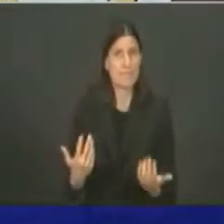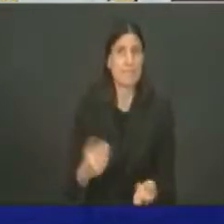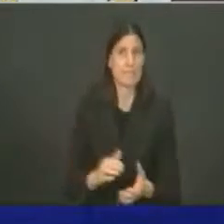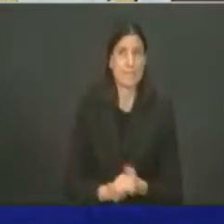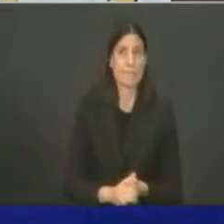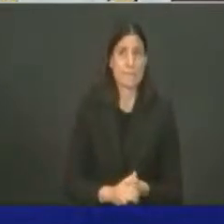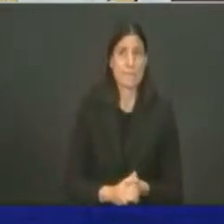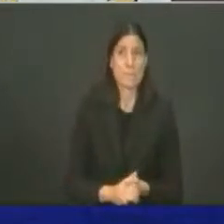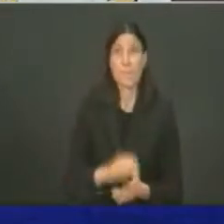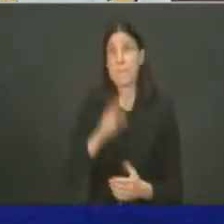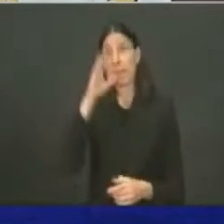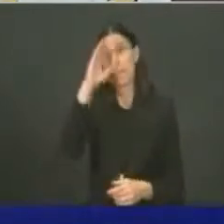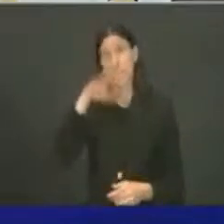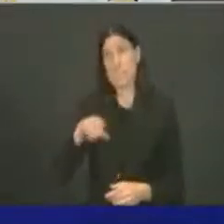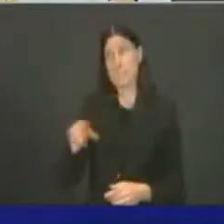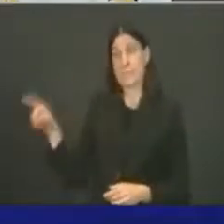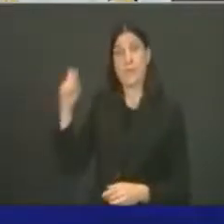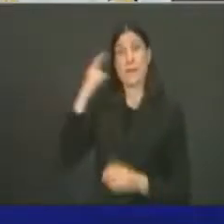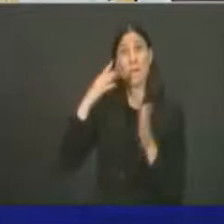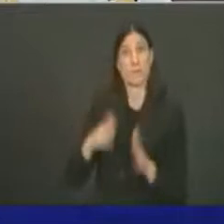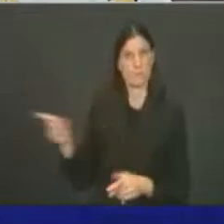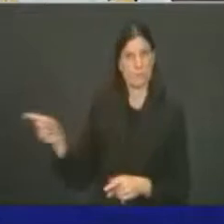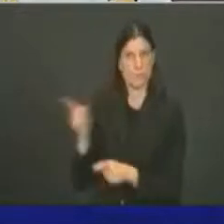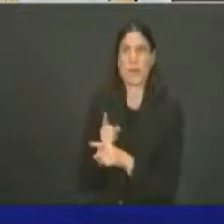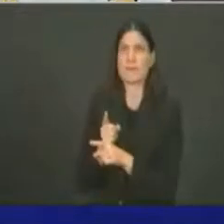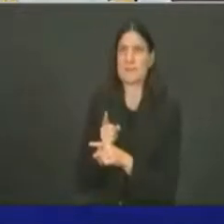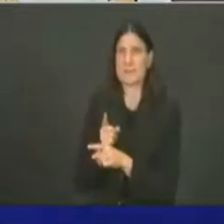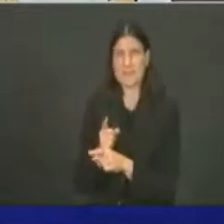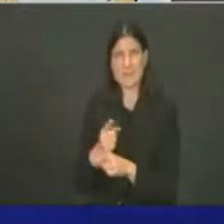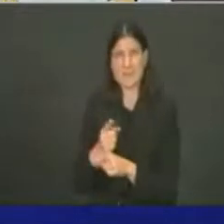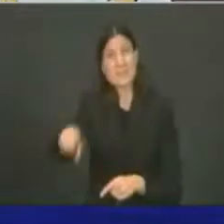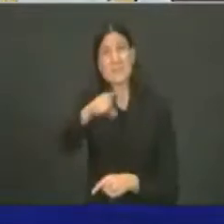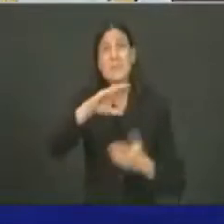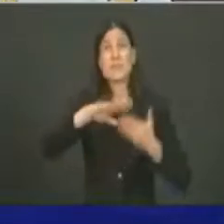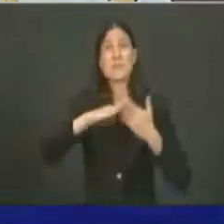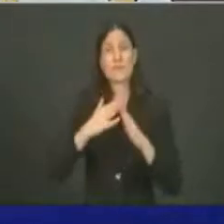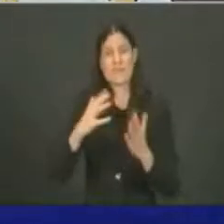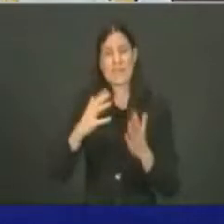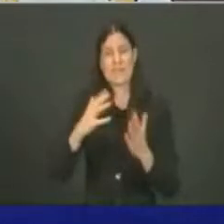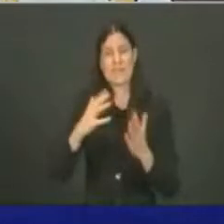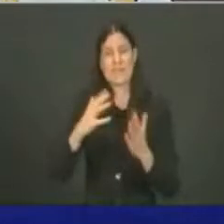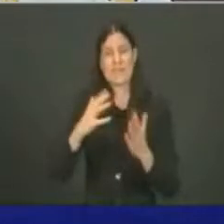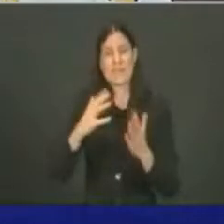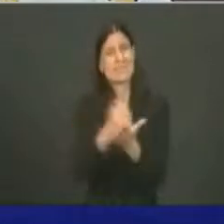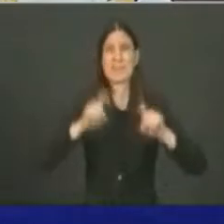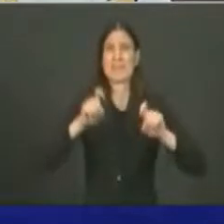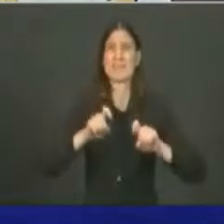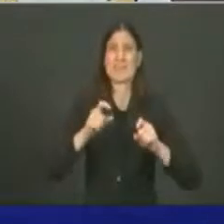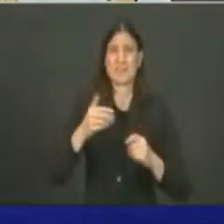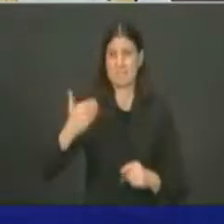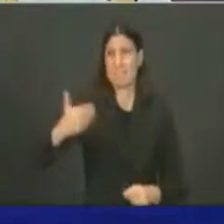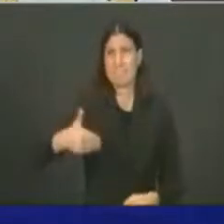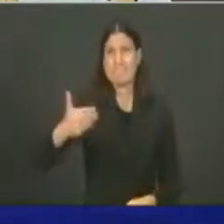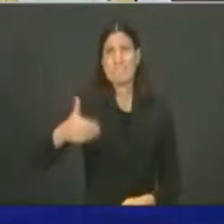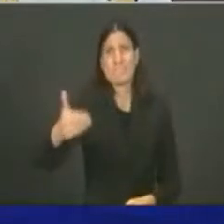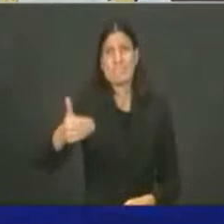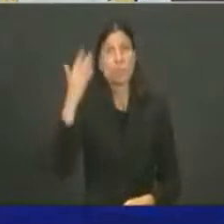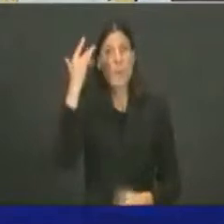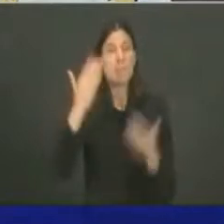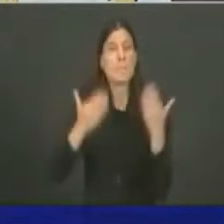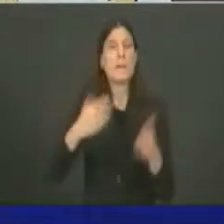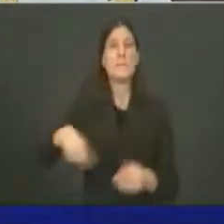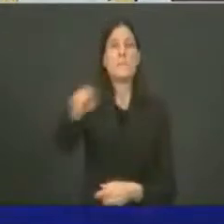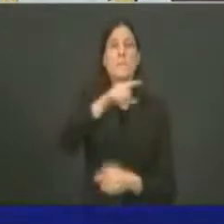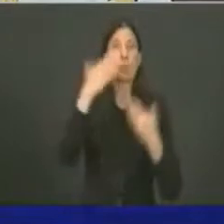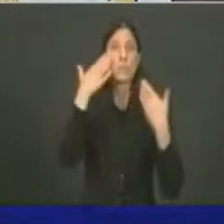be tested. Testing is how we can get people to understand or know if they are positive, particularly if